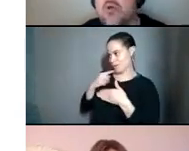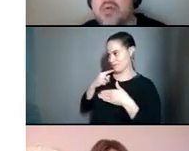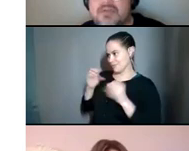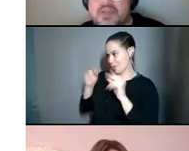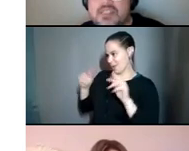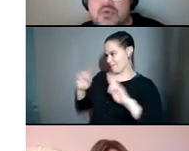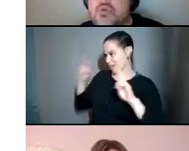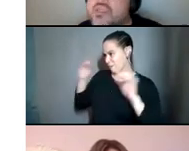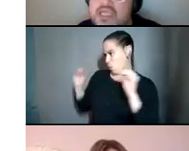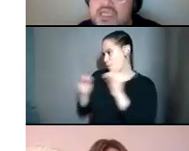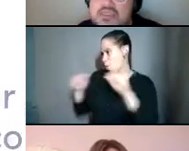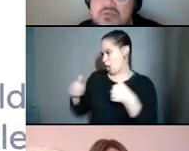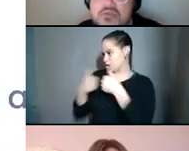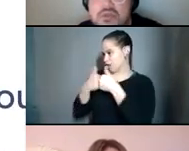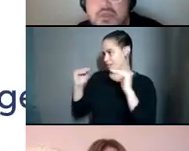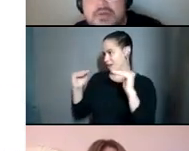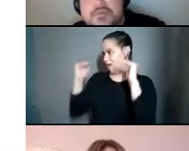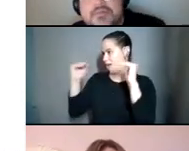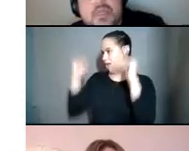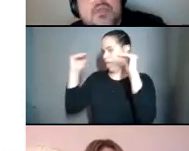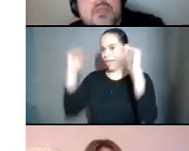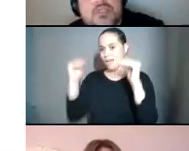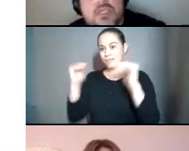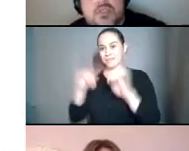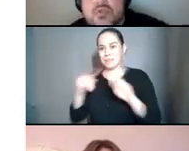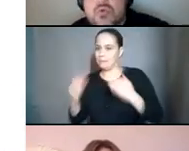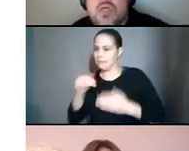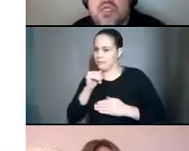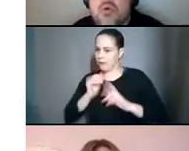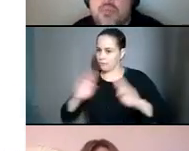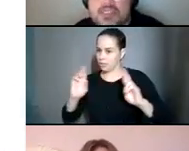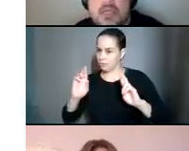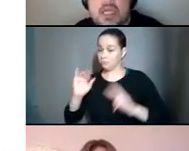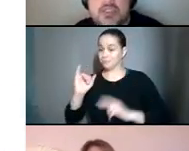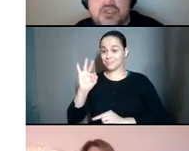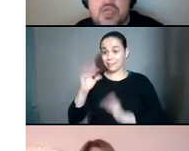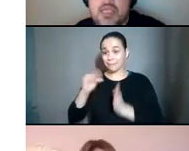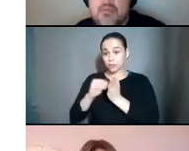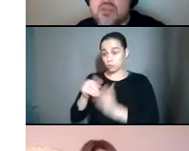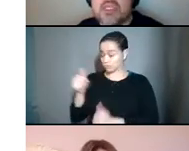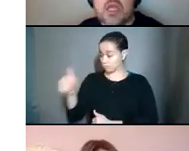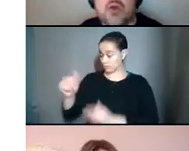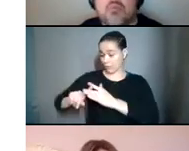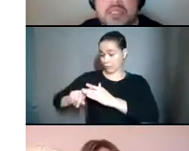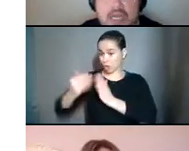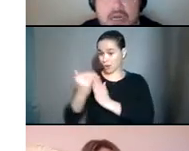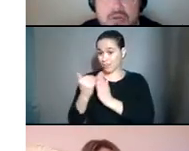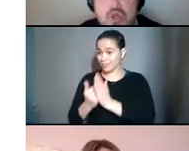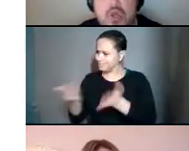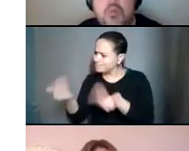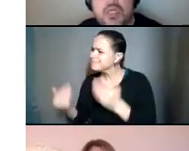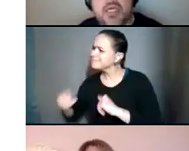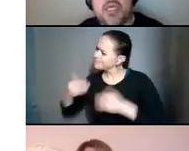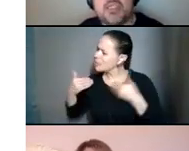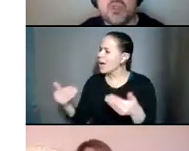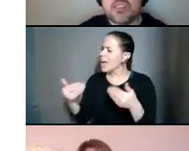ready. If your child begins a lesson, encourage them to complete it, because this